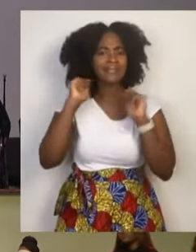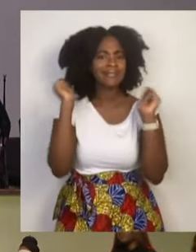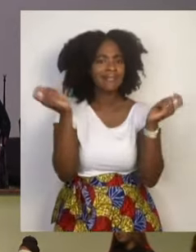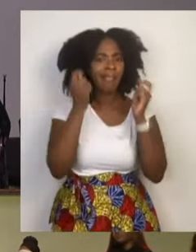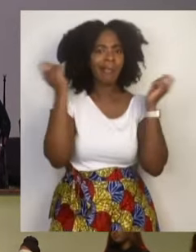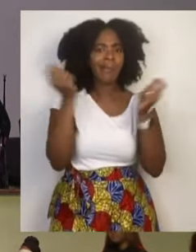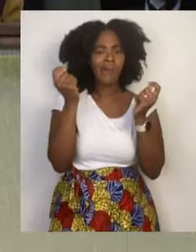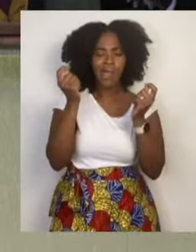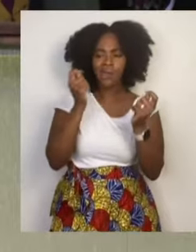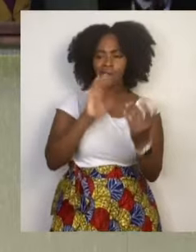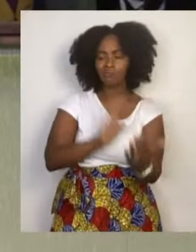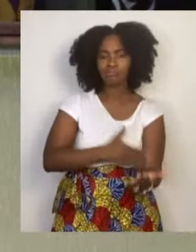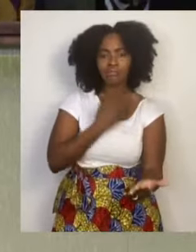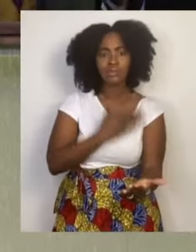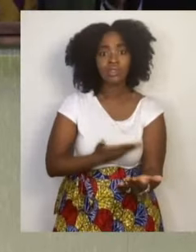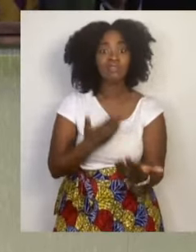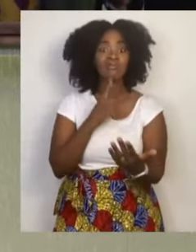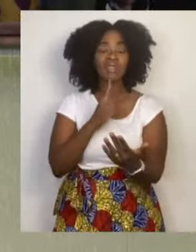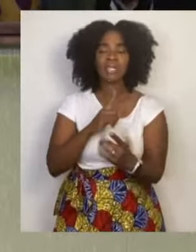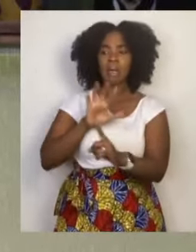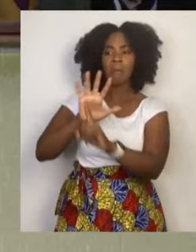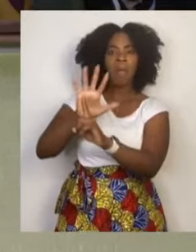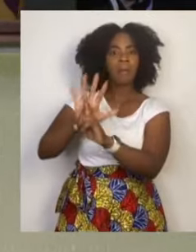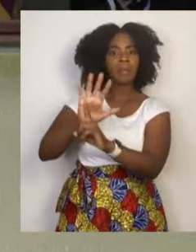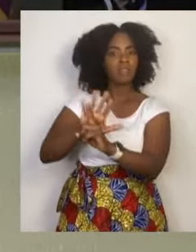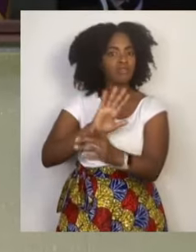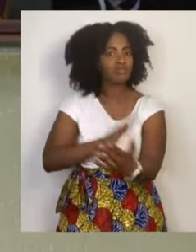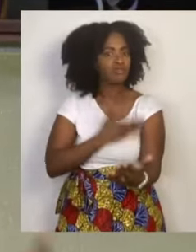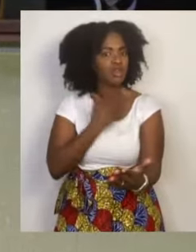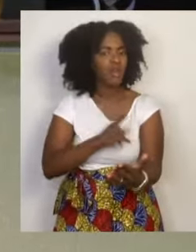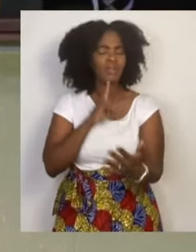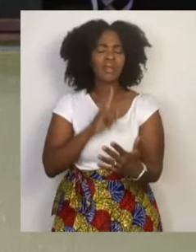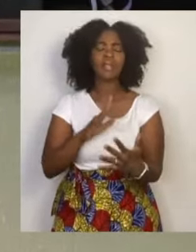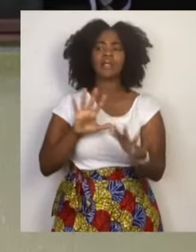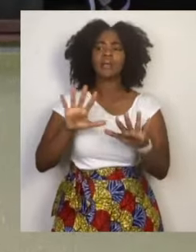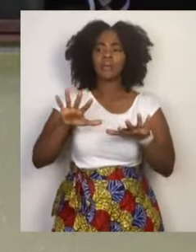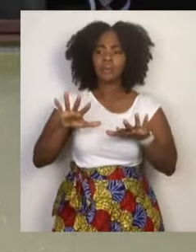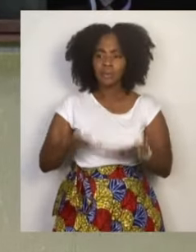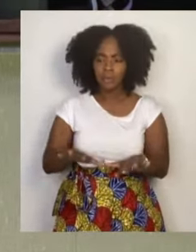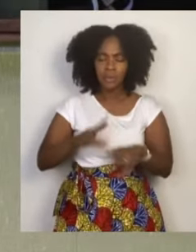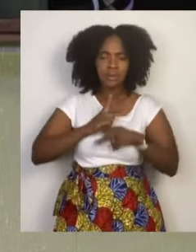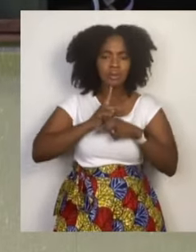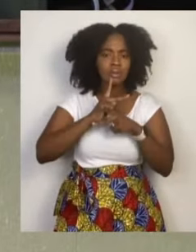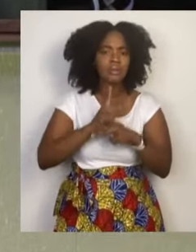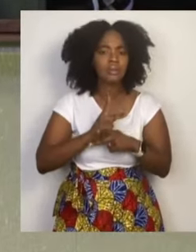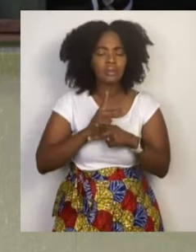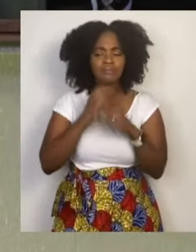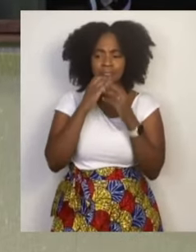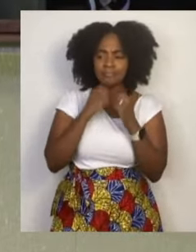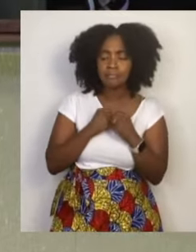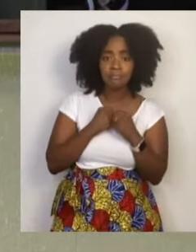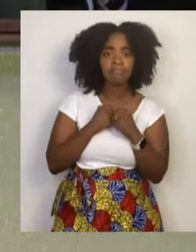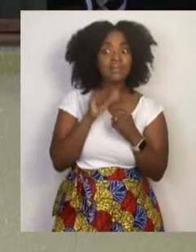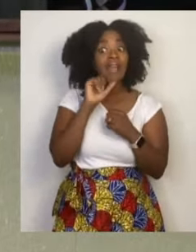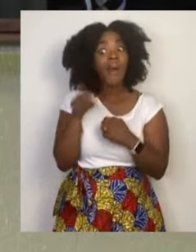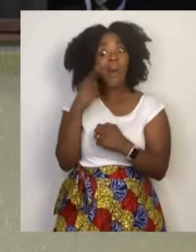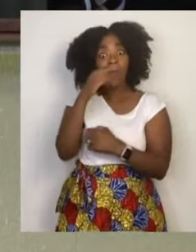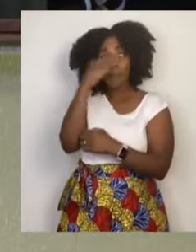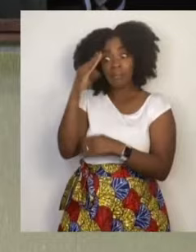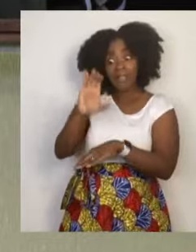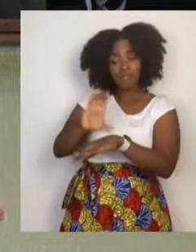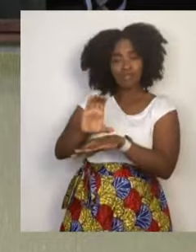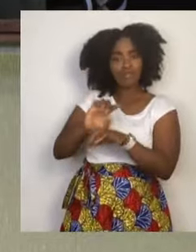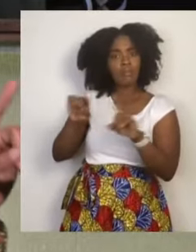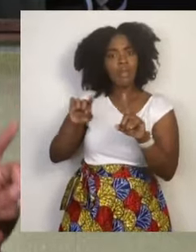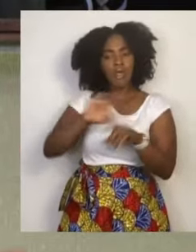popular songs of comfort within not just the black church, but the church as a whole. And you may know it. He said, I